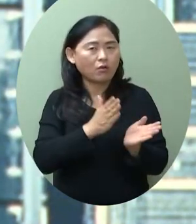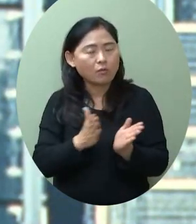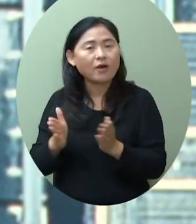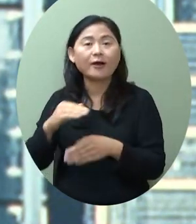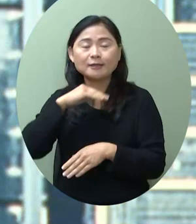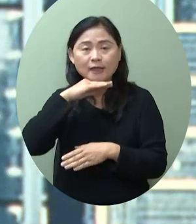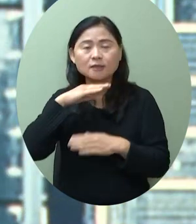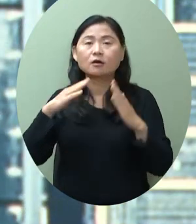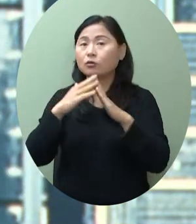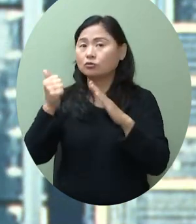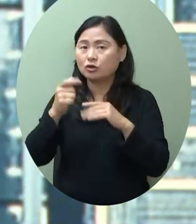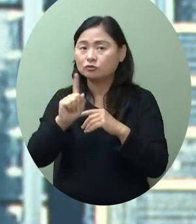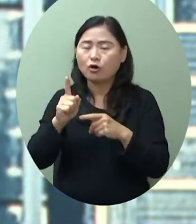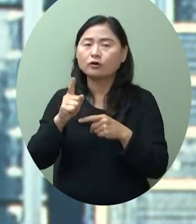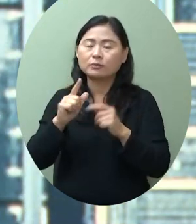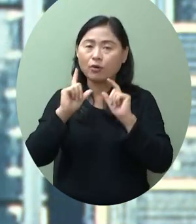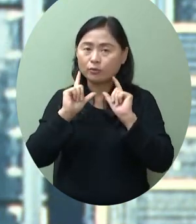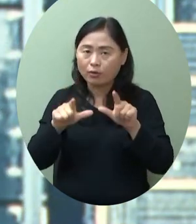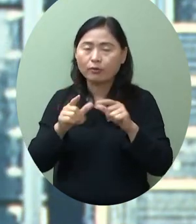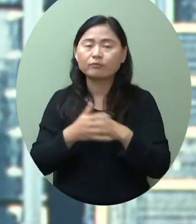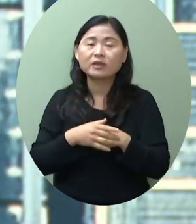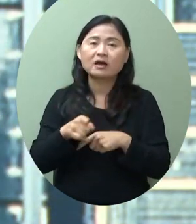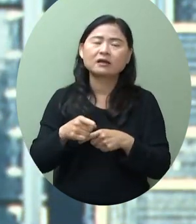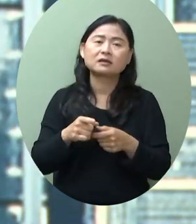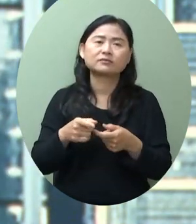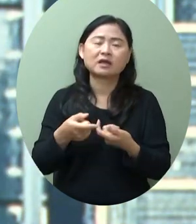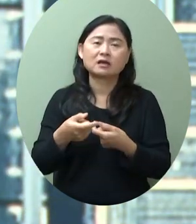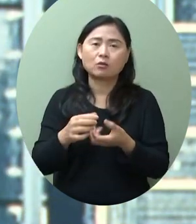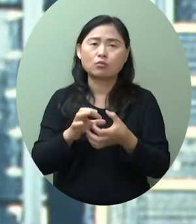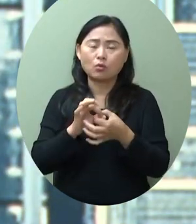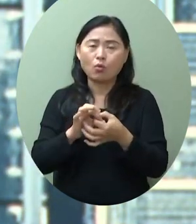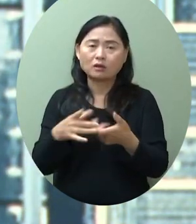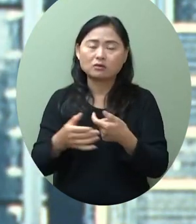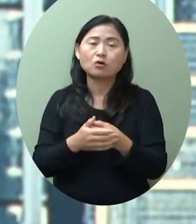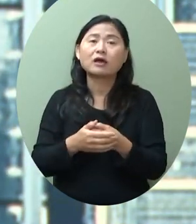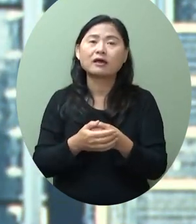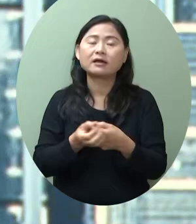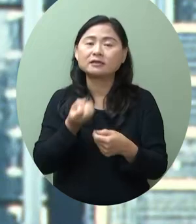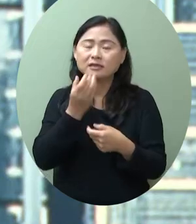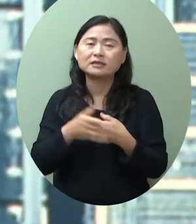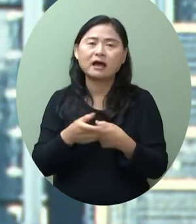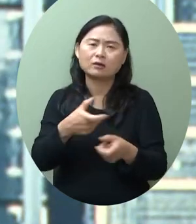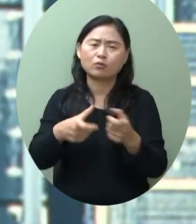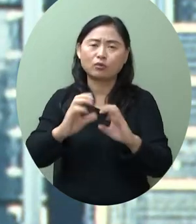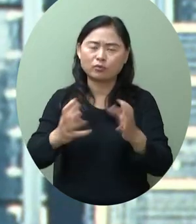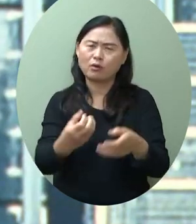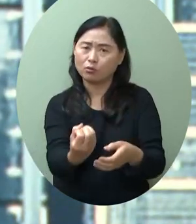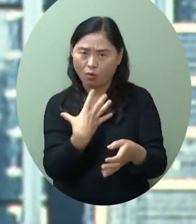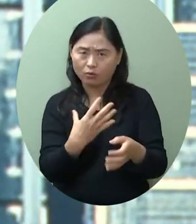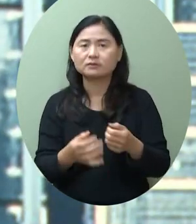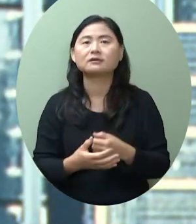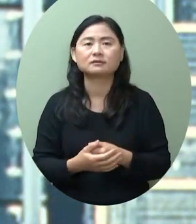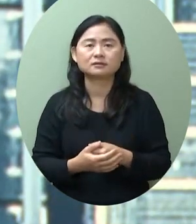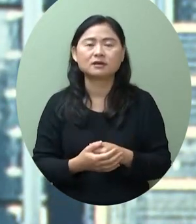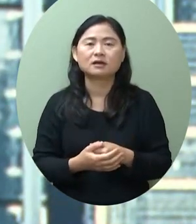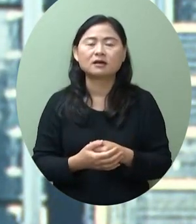trade. When they heard that we might be imposing more social distancing measures, I heard the trade, including